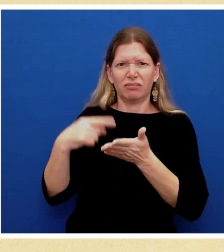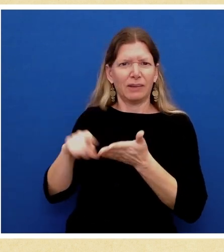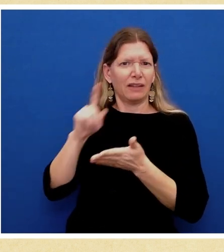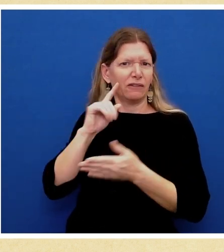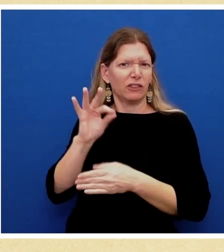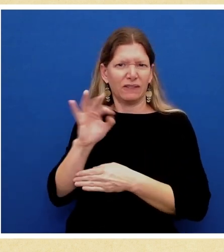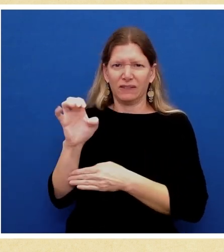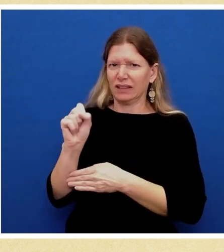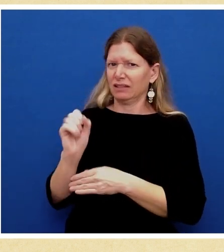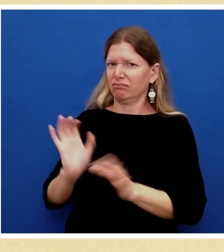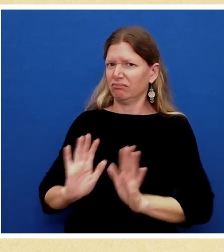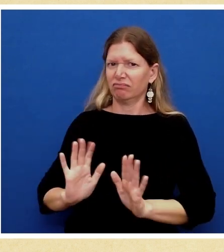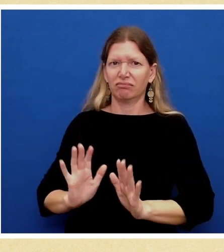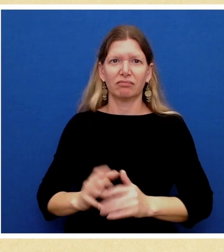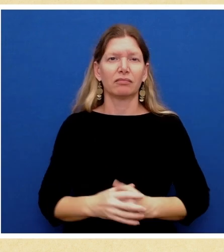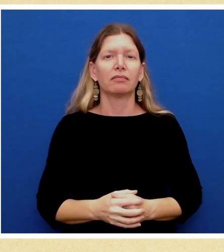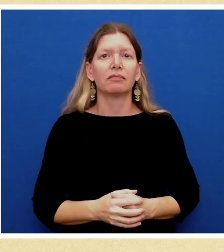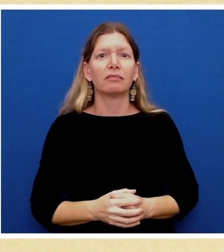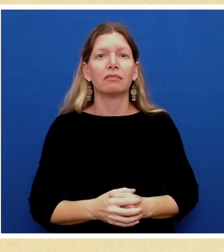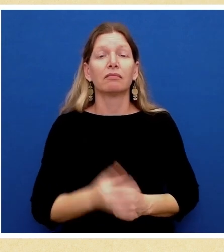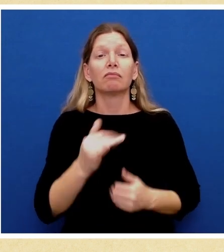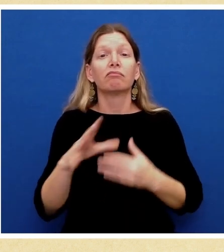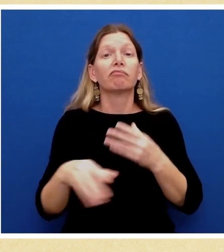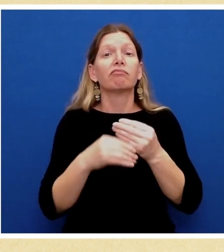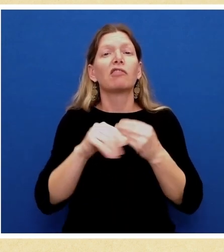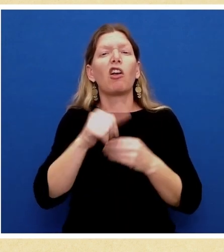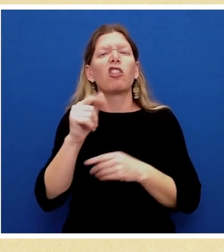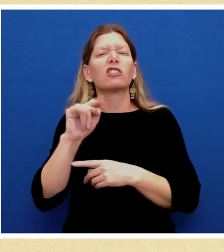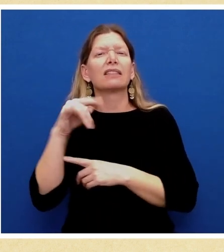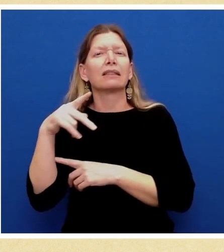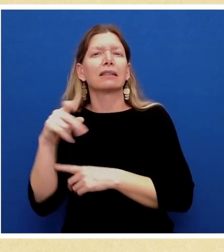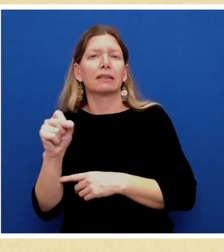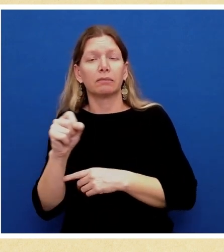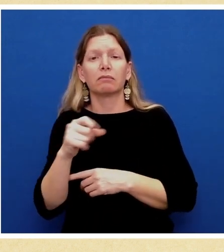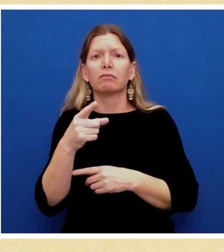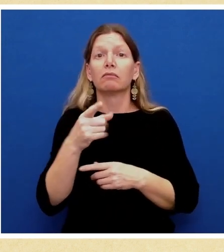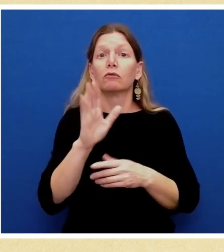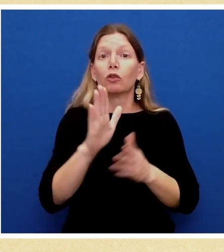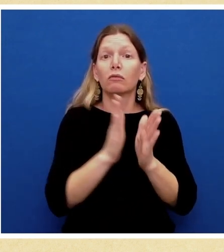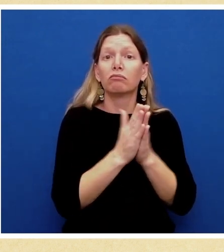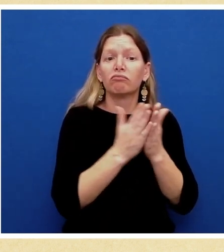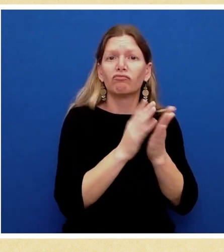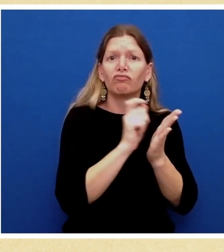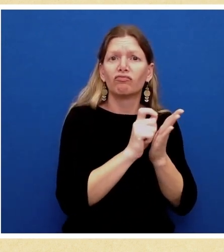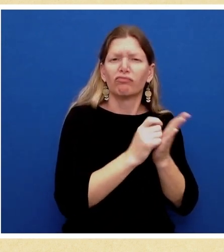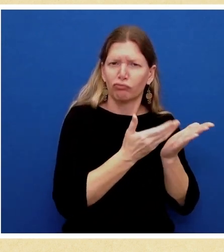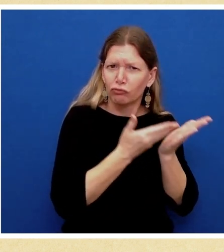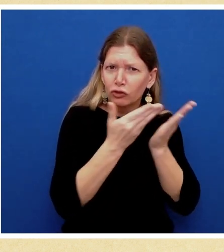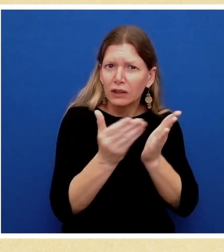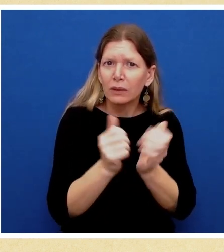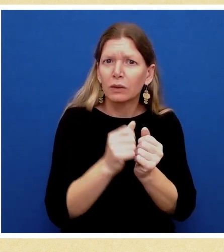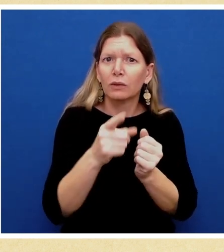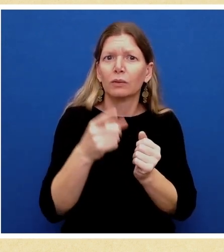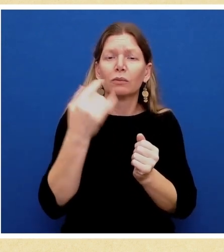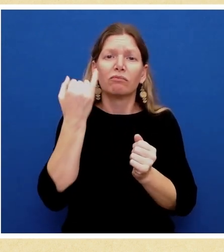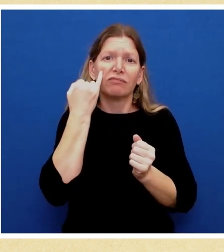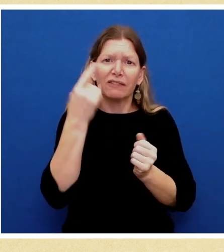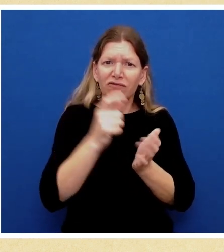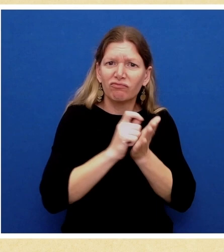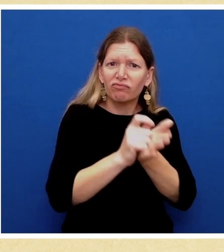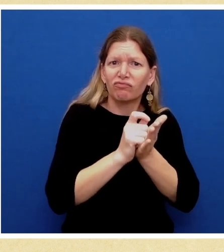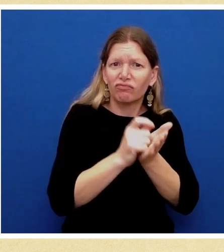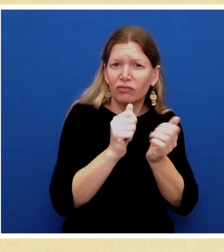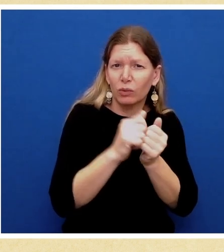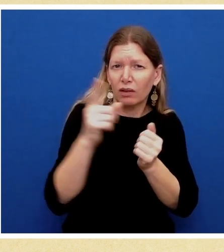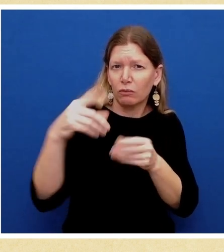patients. Additional tips: bring your own notebook in case the healthcare provider writes notes to you. If the